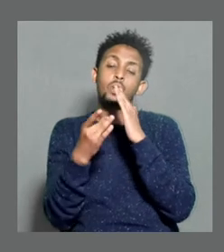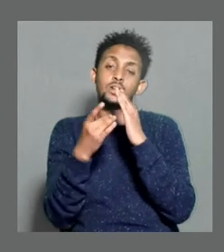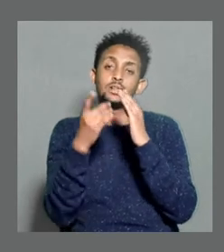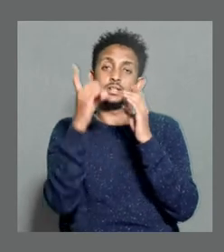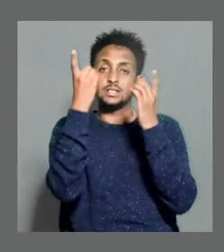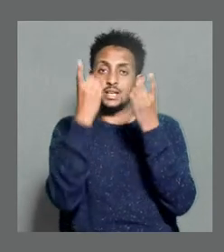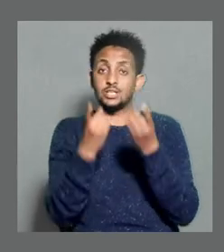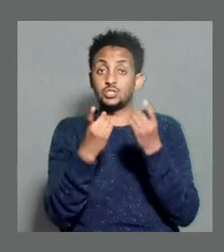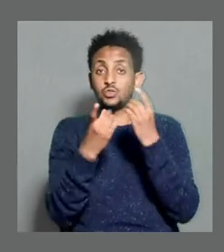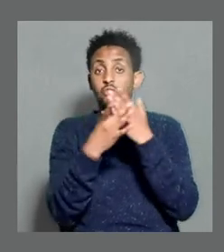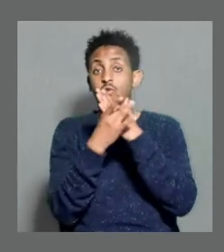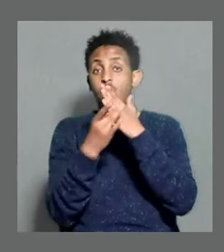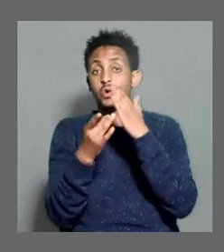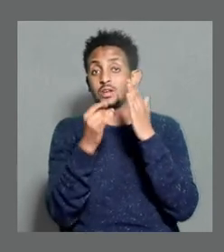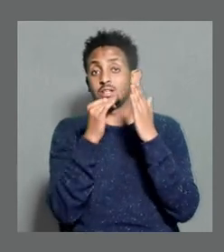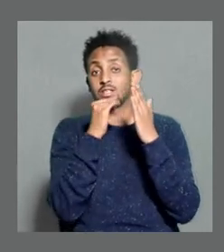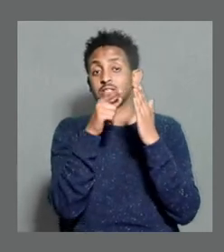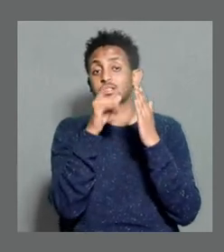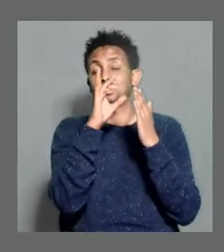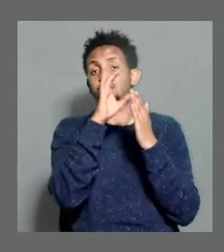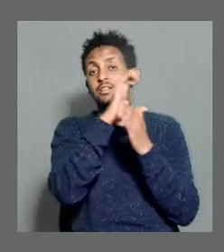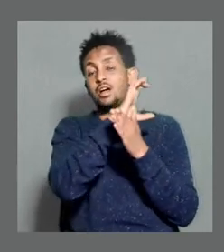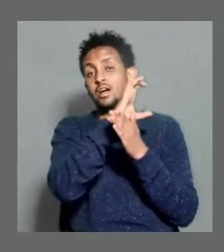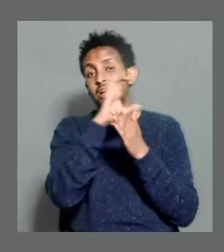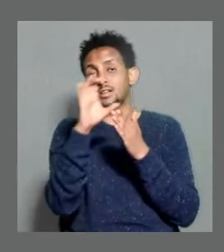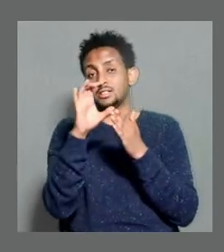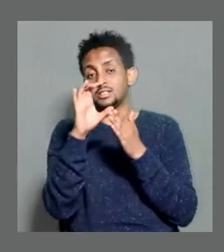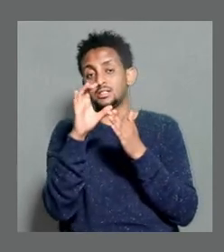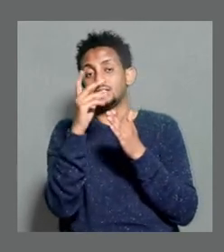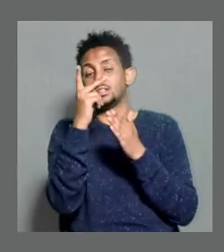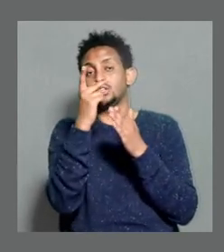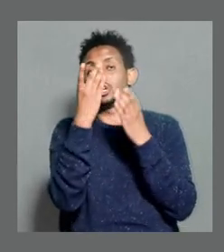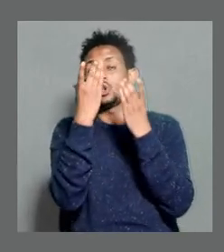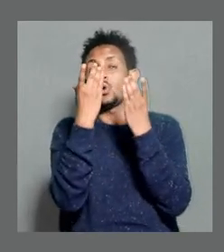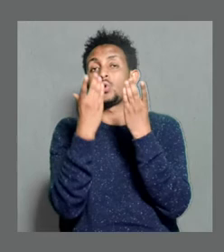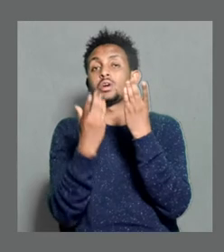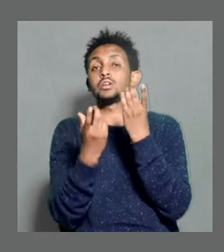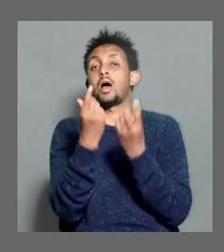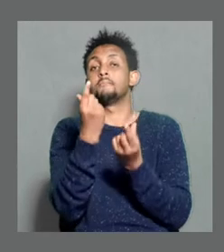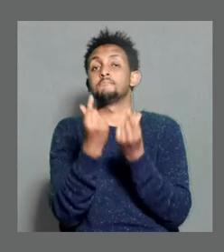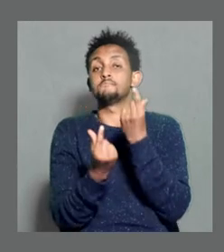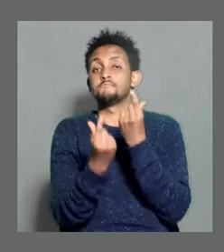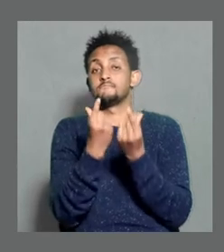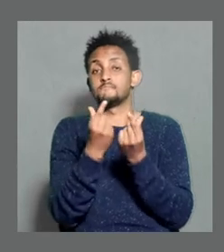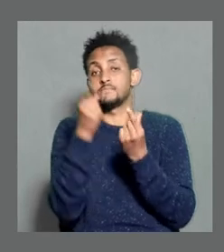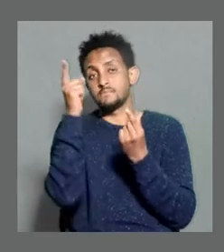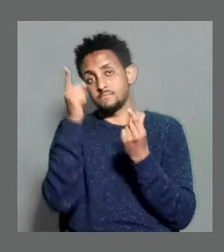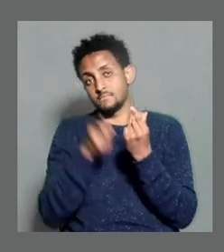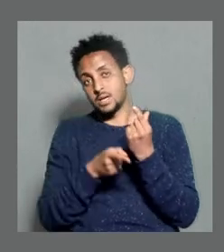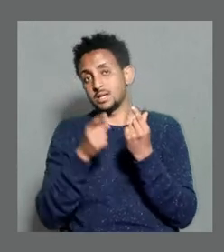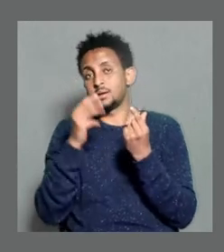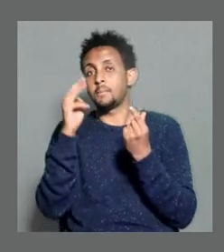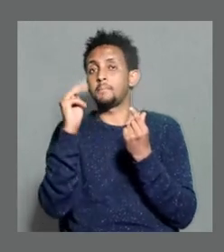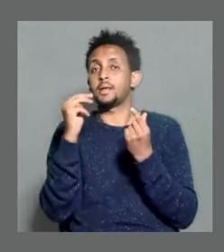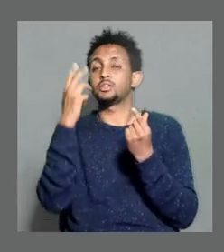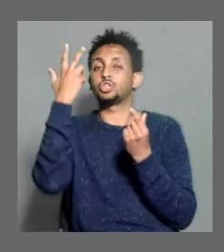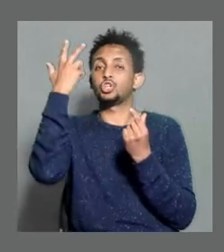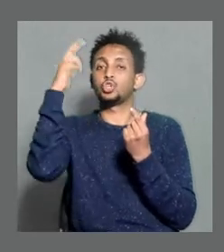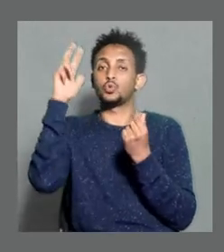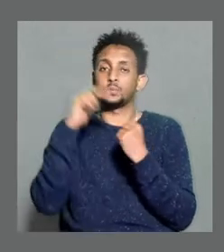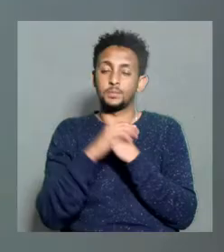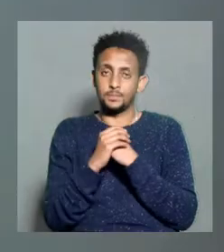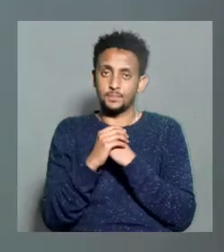of oil is, it says, 800 kilogram per meter